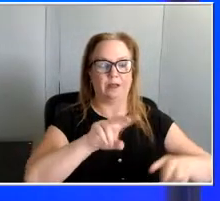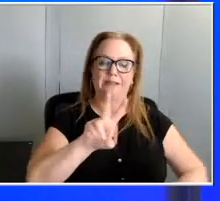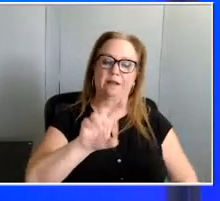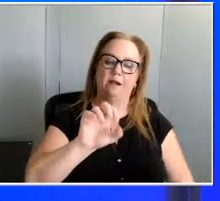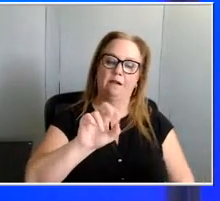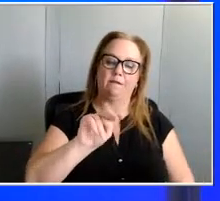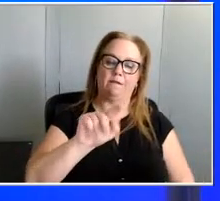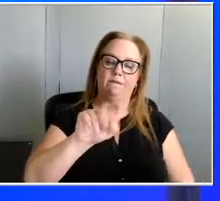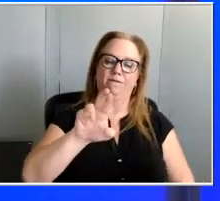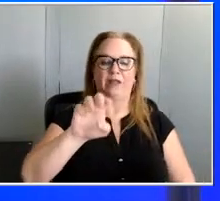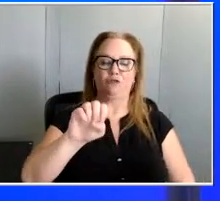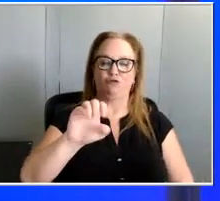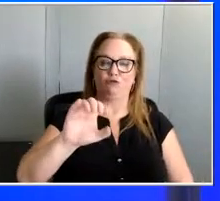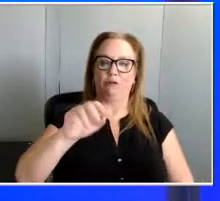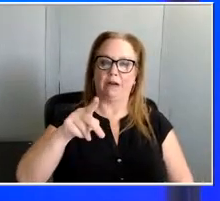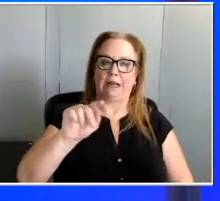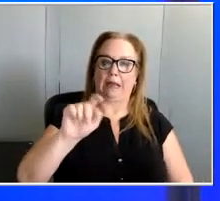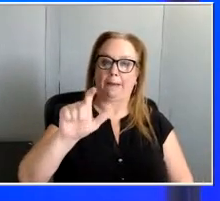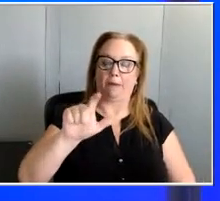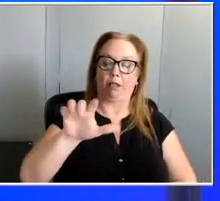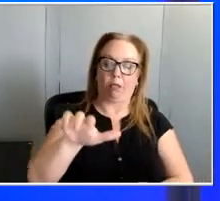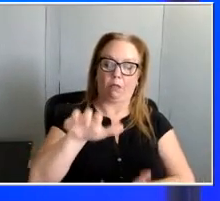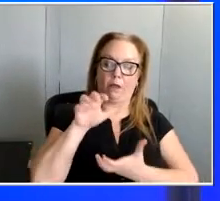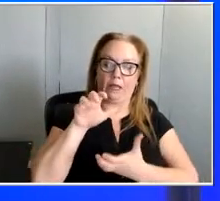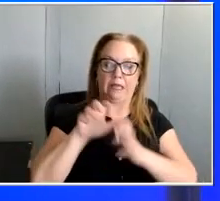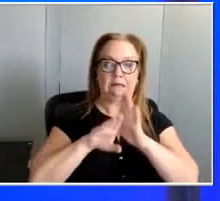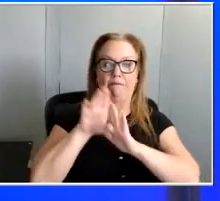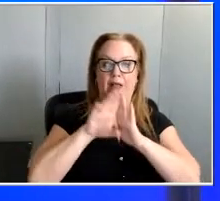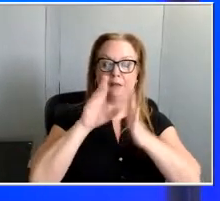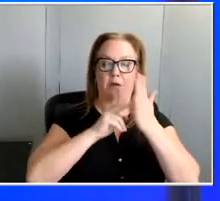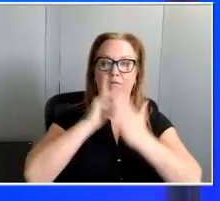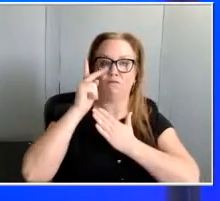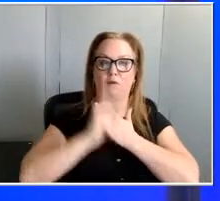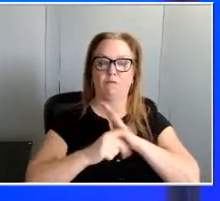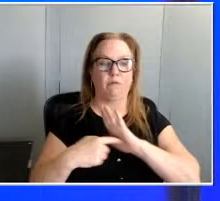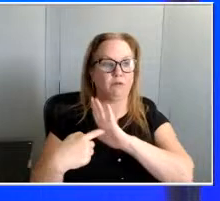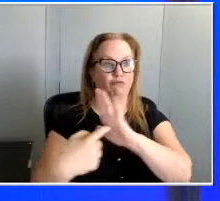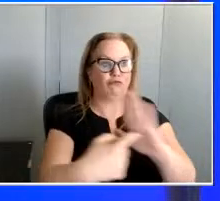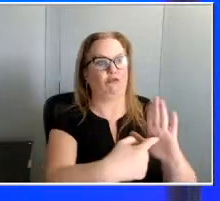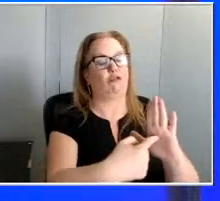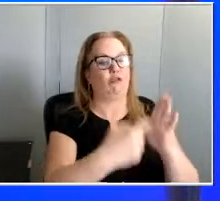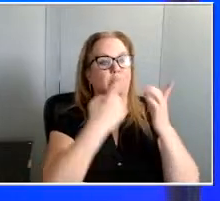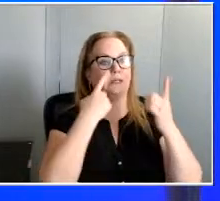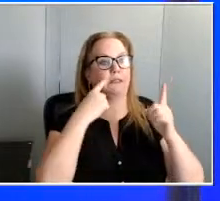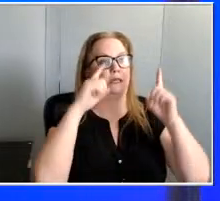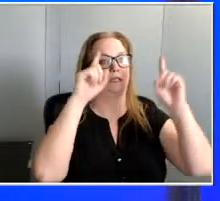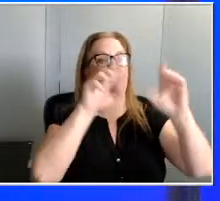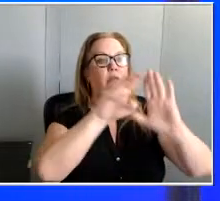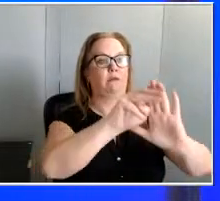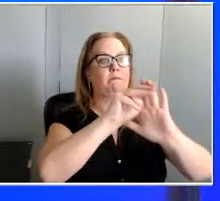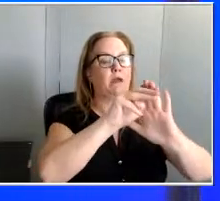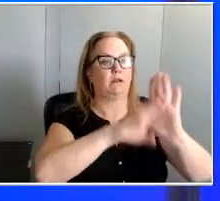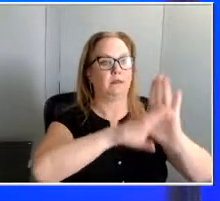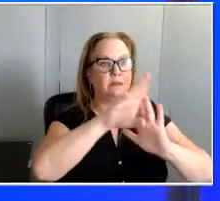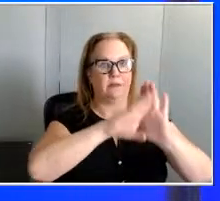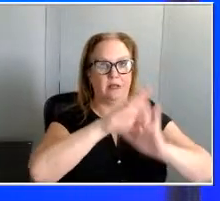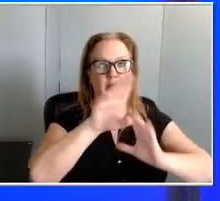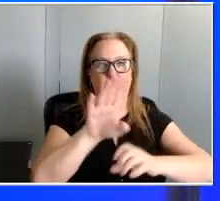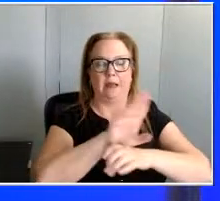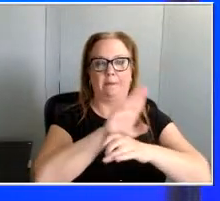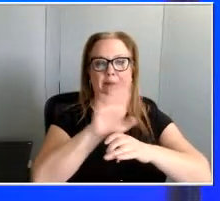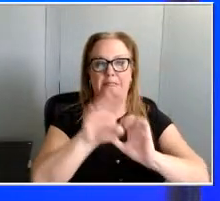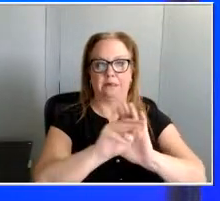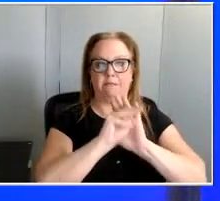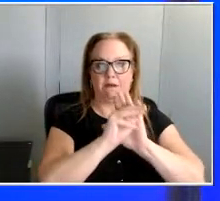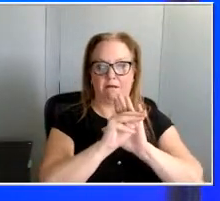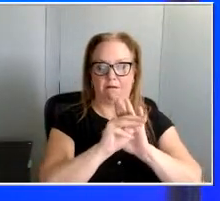if you would. If we can take that and we can develop a program where we can show it as a successful model and develop a business model that's